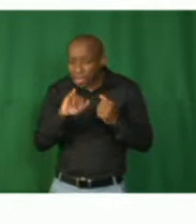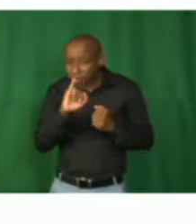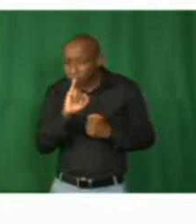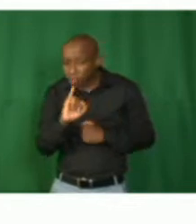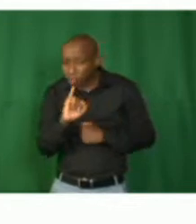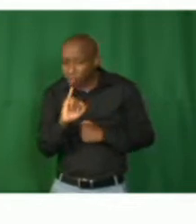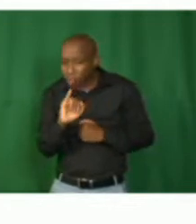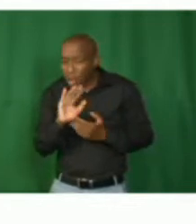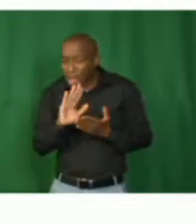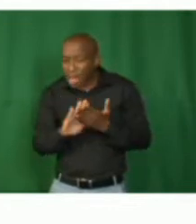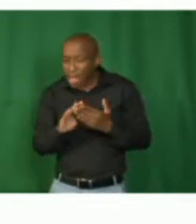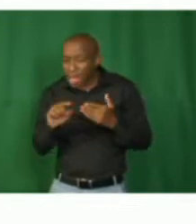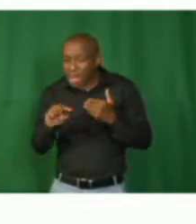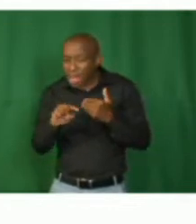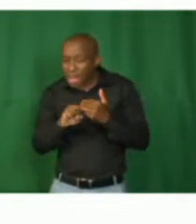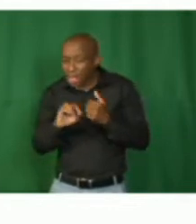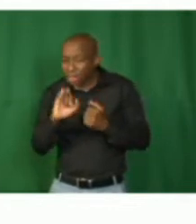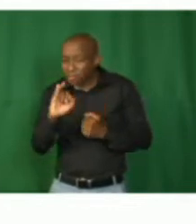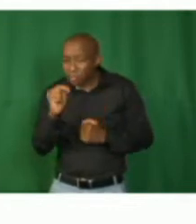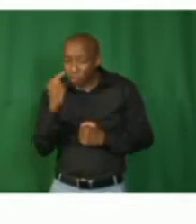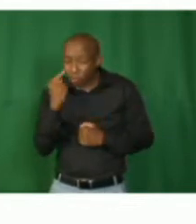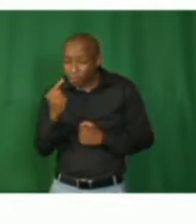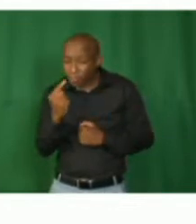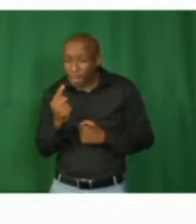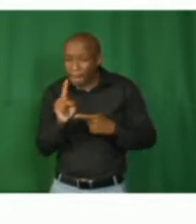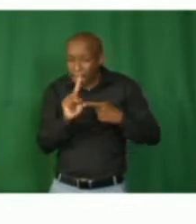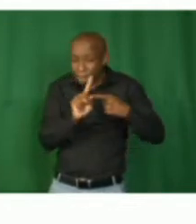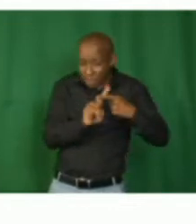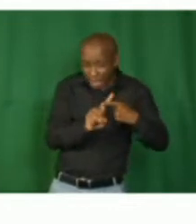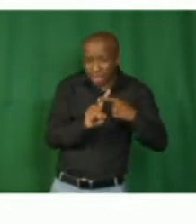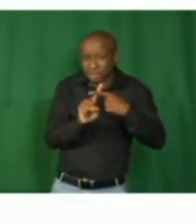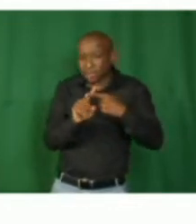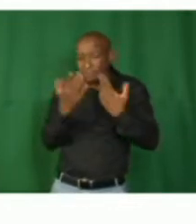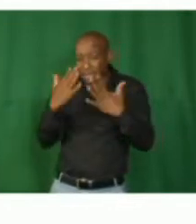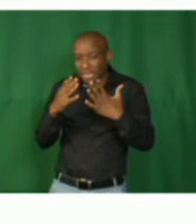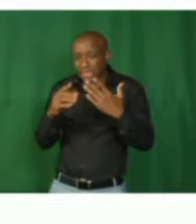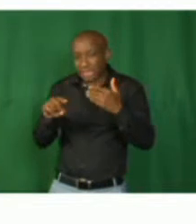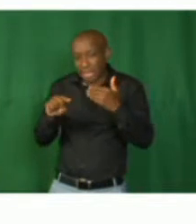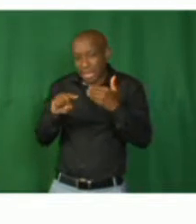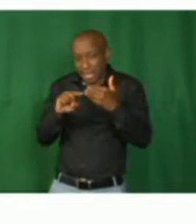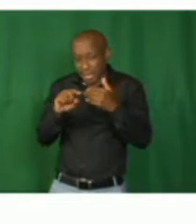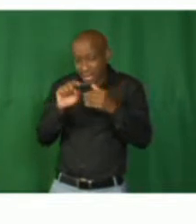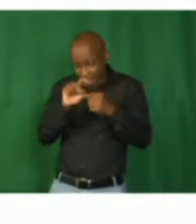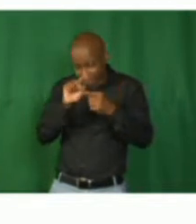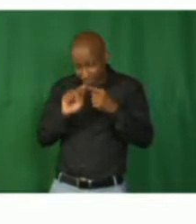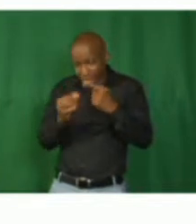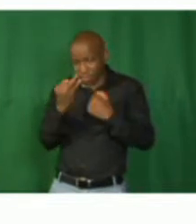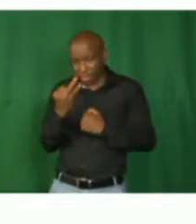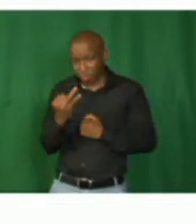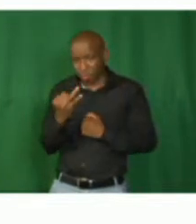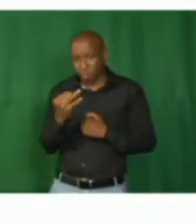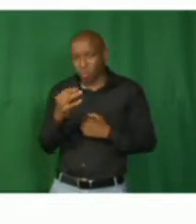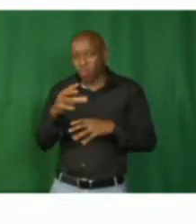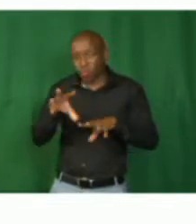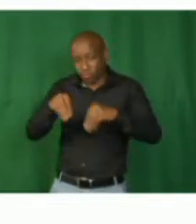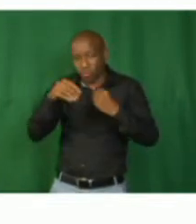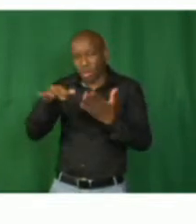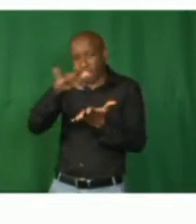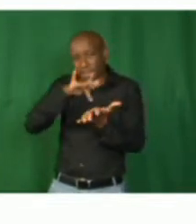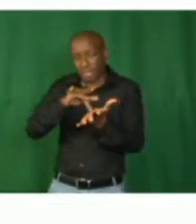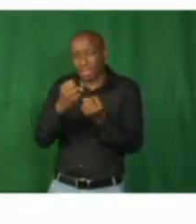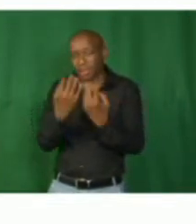and -2. Now you add these 2 points and divide by 2 now to get the middle part. That is to